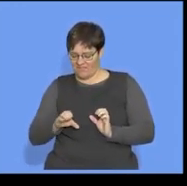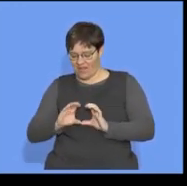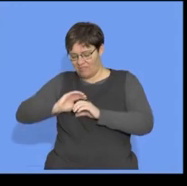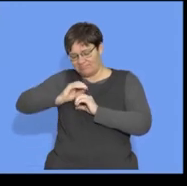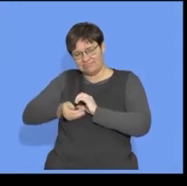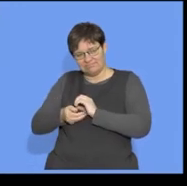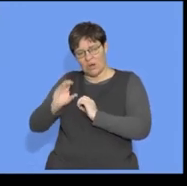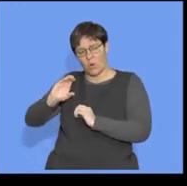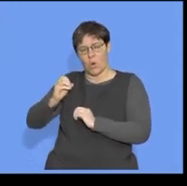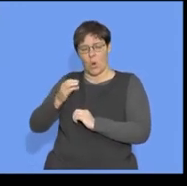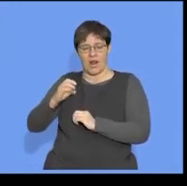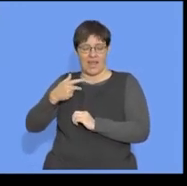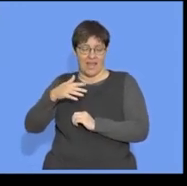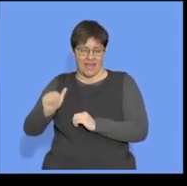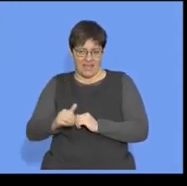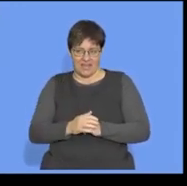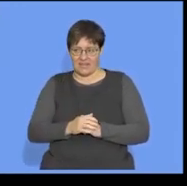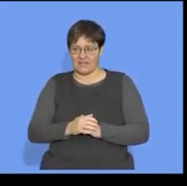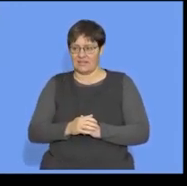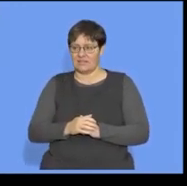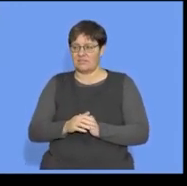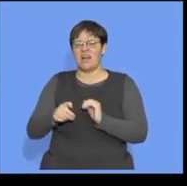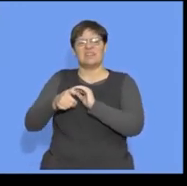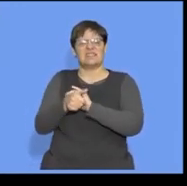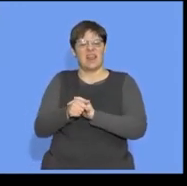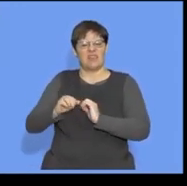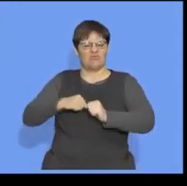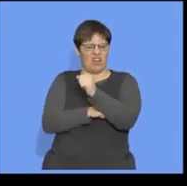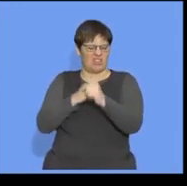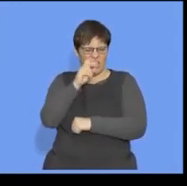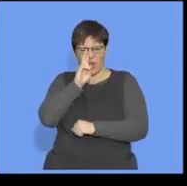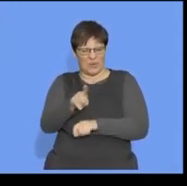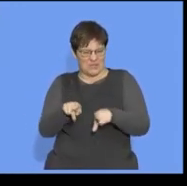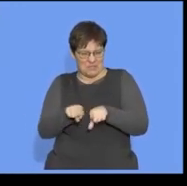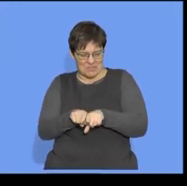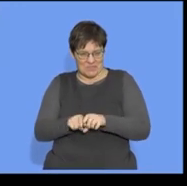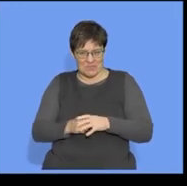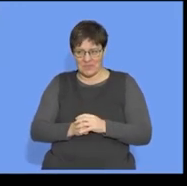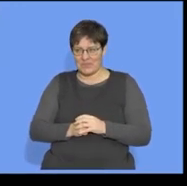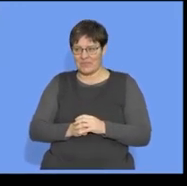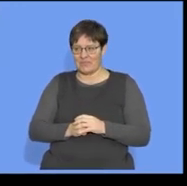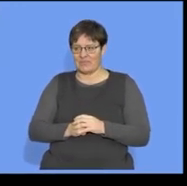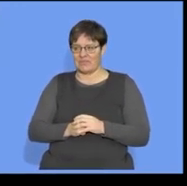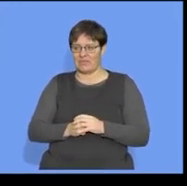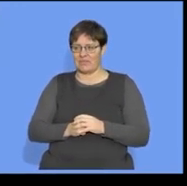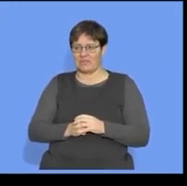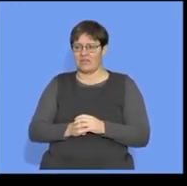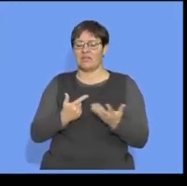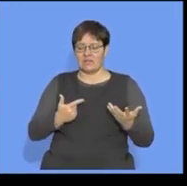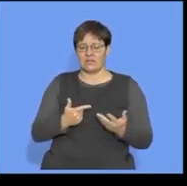cochlea here. Cochlea is the snail-like structure that contains